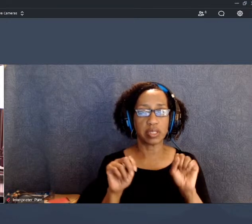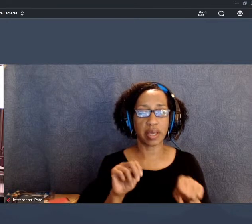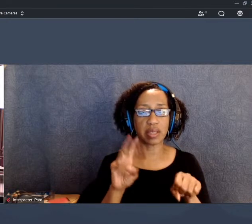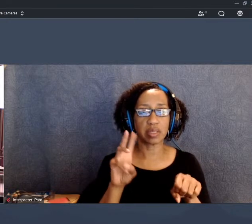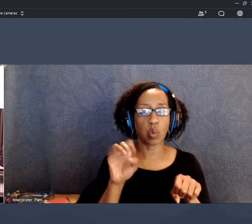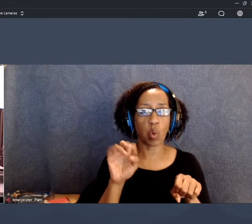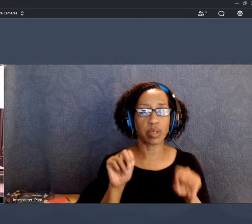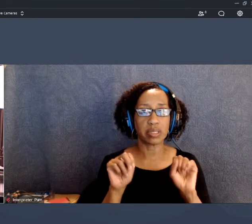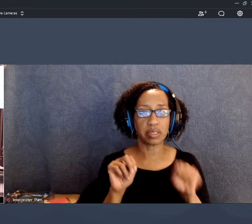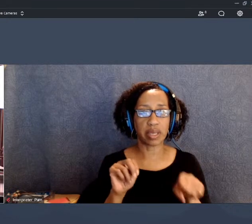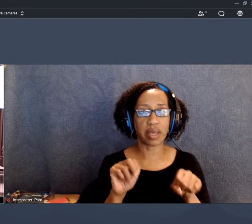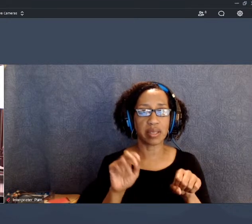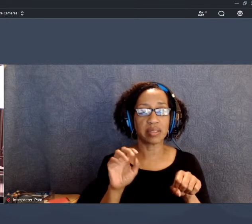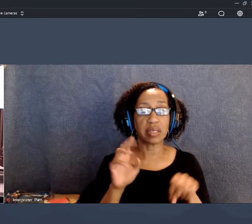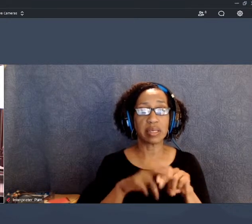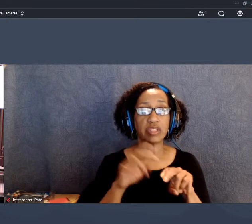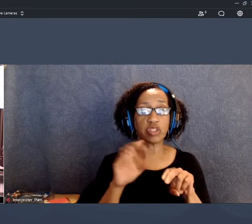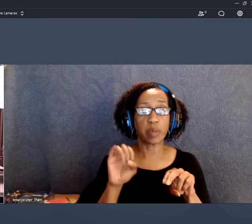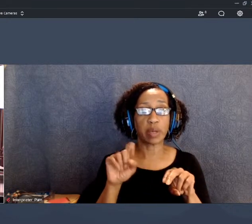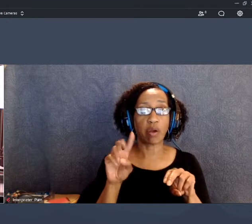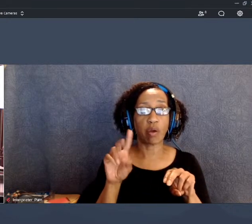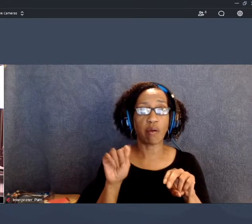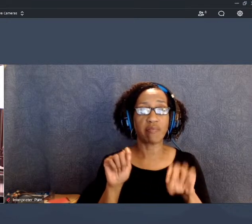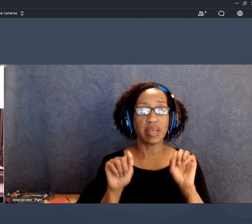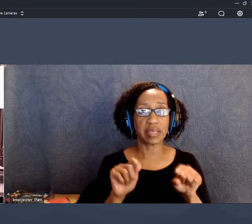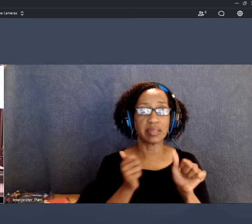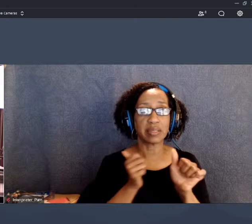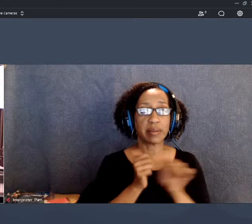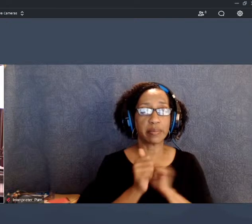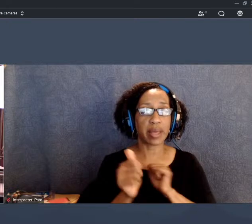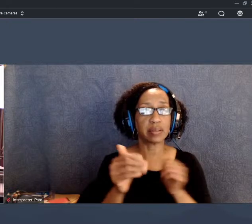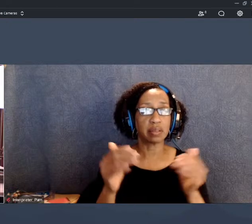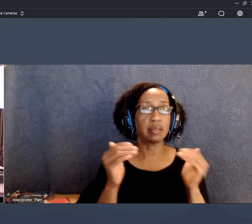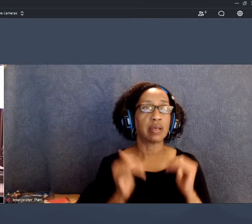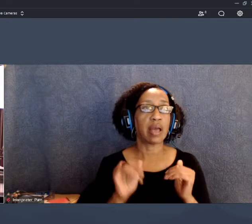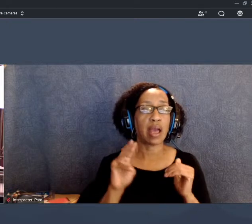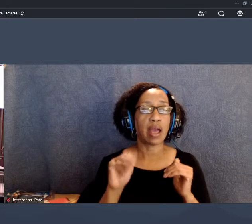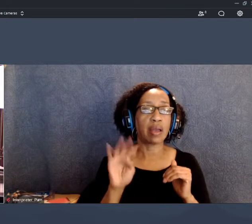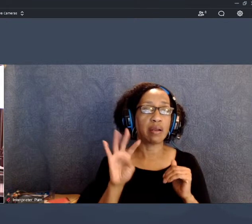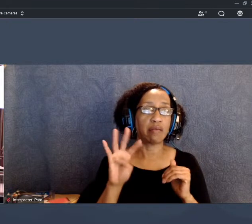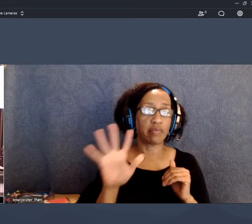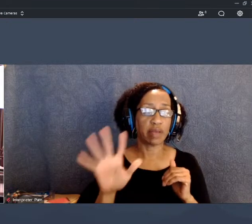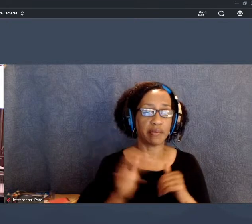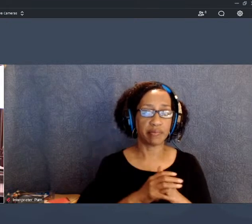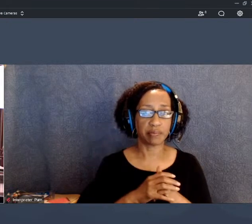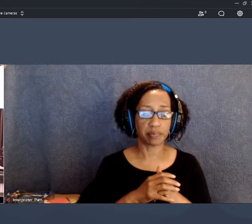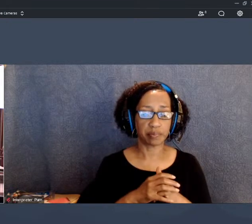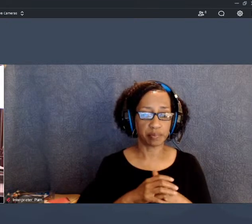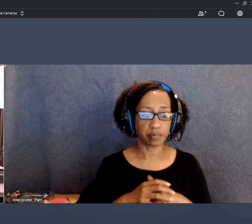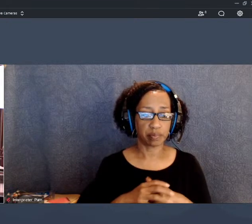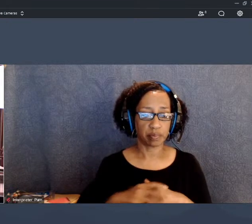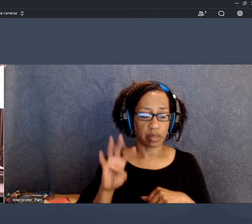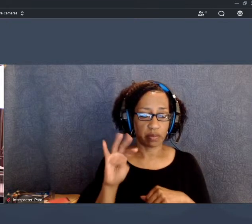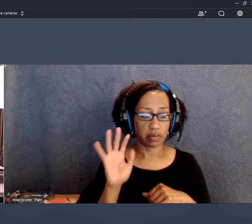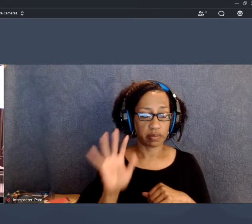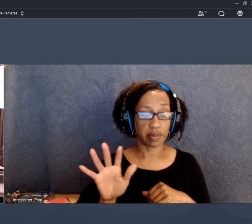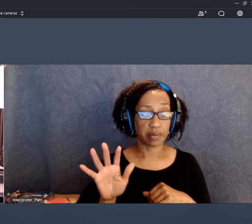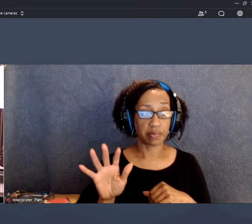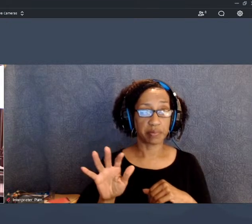yes. Chairman Colvett, yes. Thank you. That item passes. Please call item 45. Item number 45